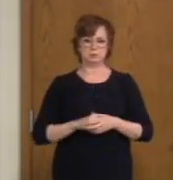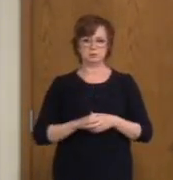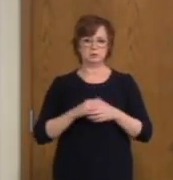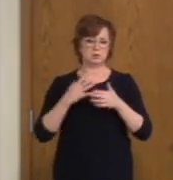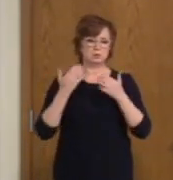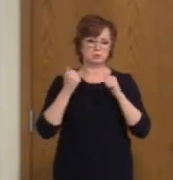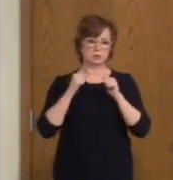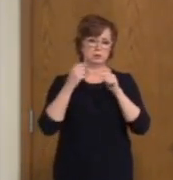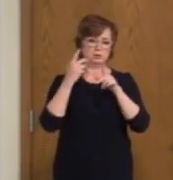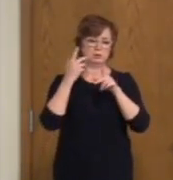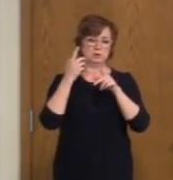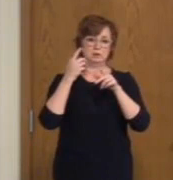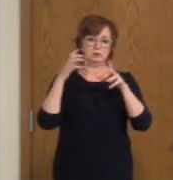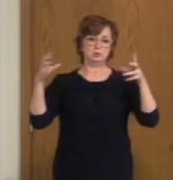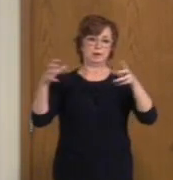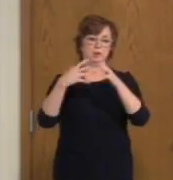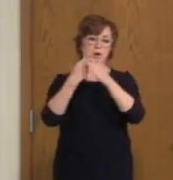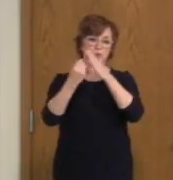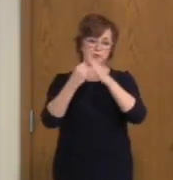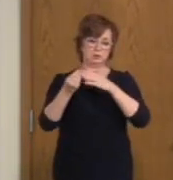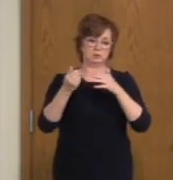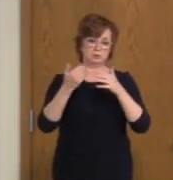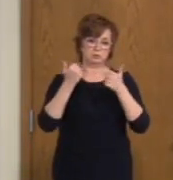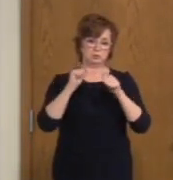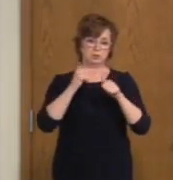as we can. But again, I think,